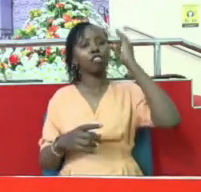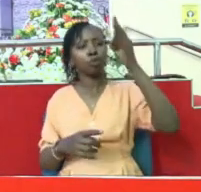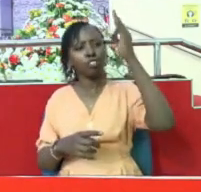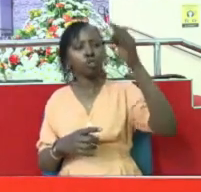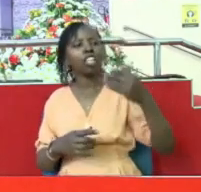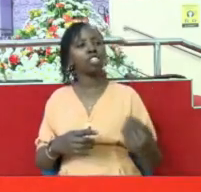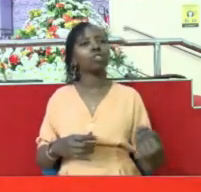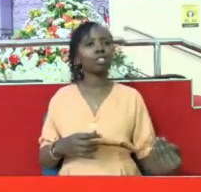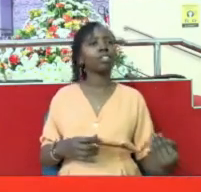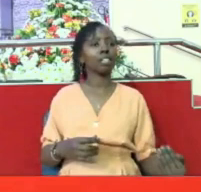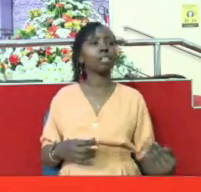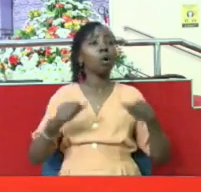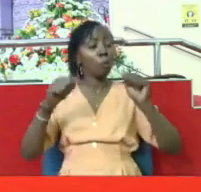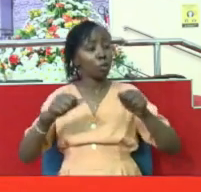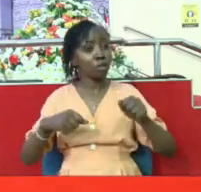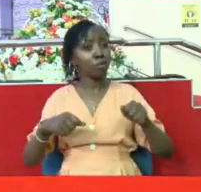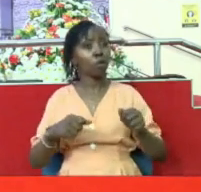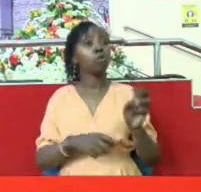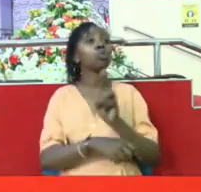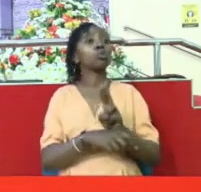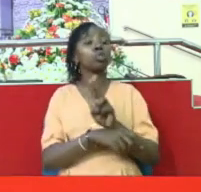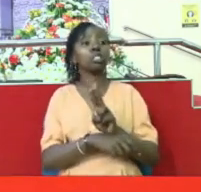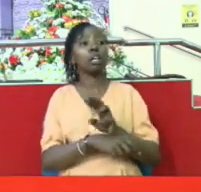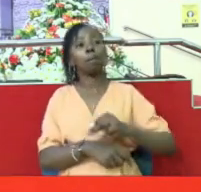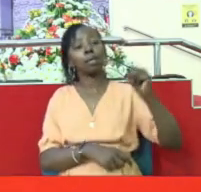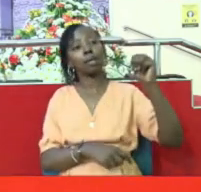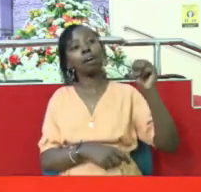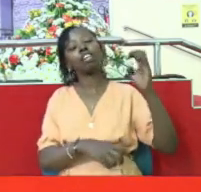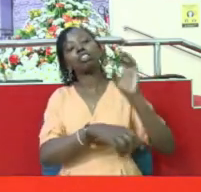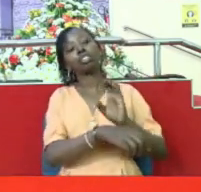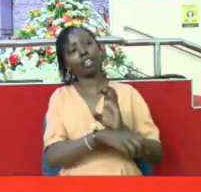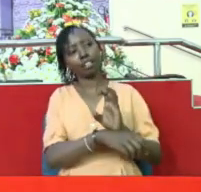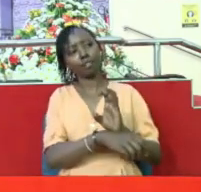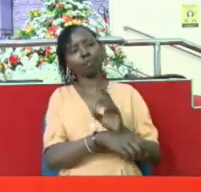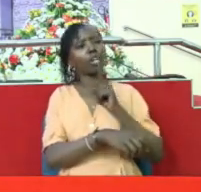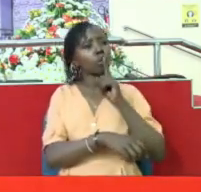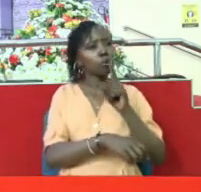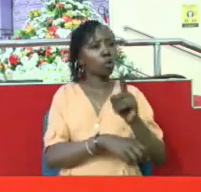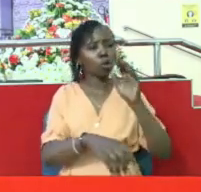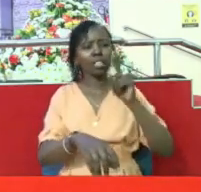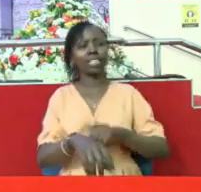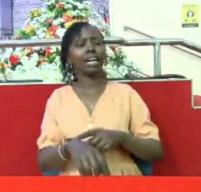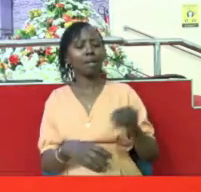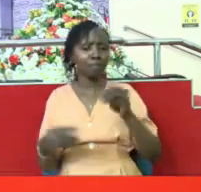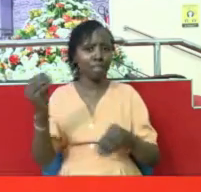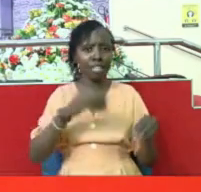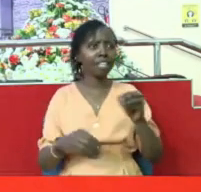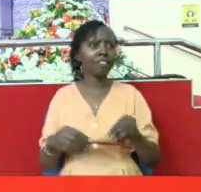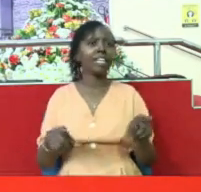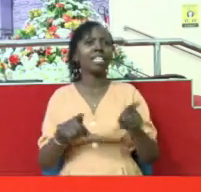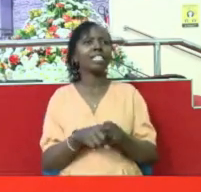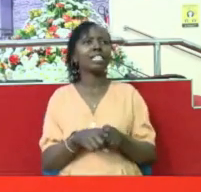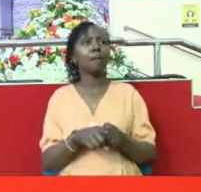use of that place. Blessed be the name of the Lord. So my giving, I'm giving and planting